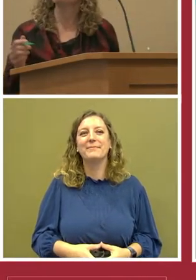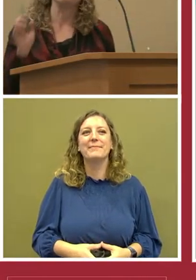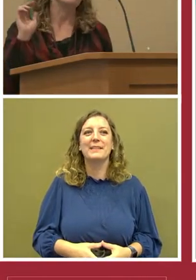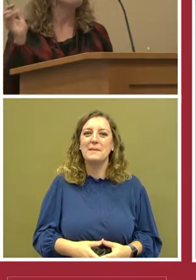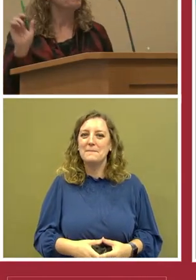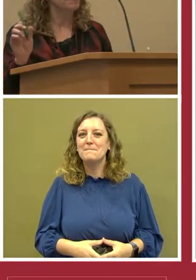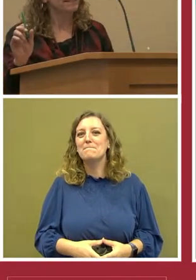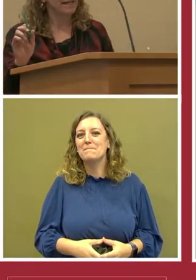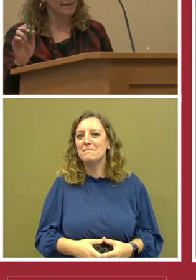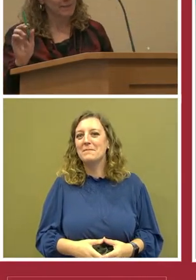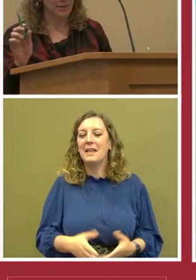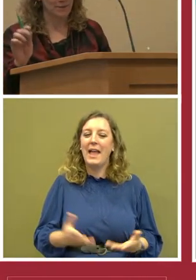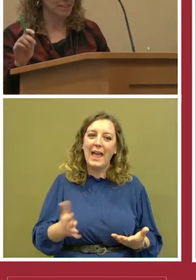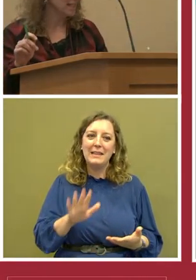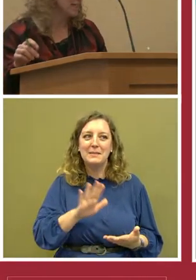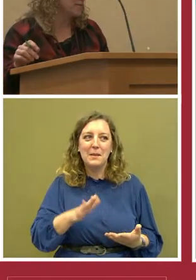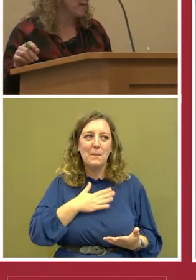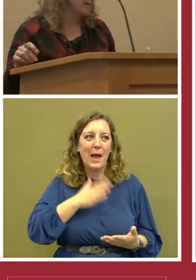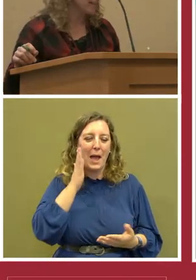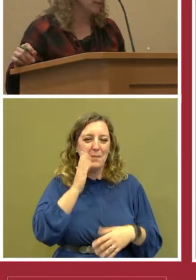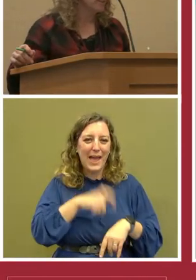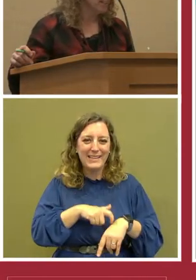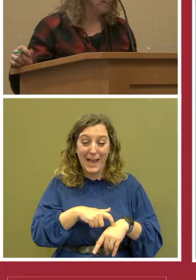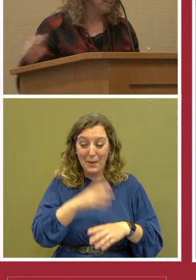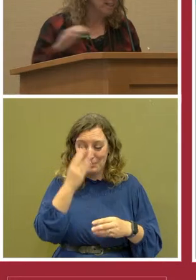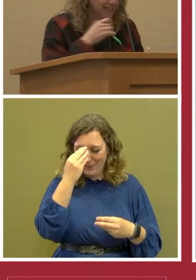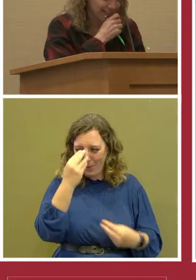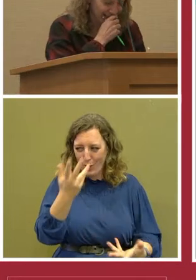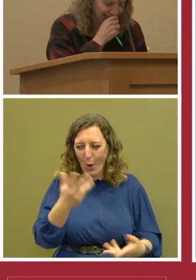And it's about my bedtime, so just to let you know that too.